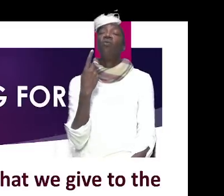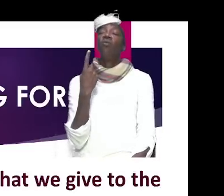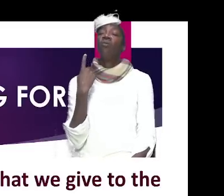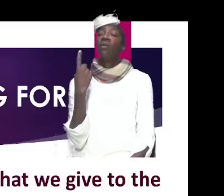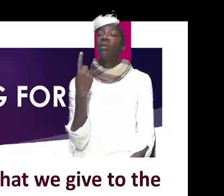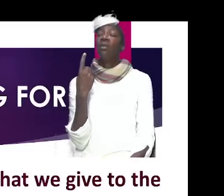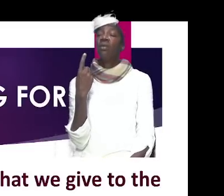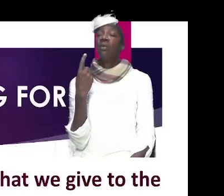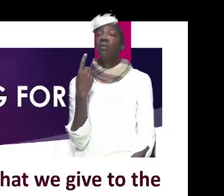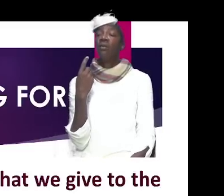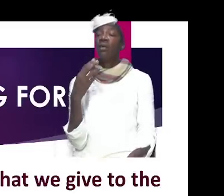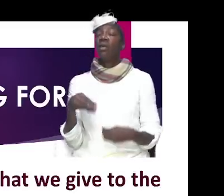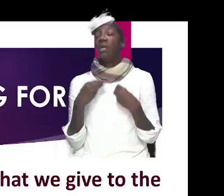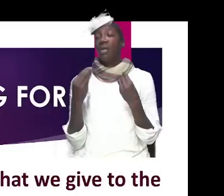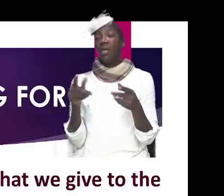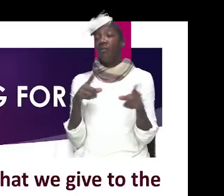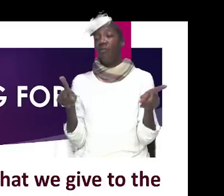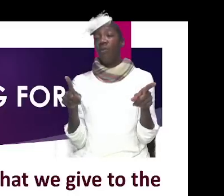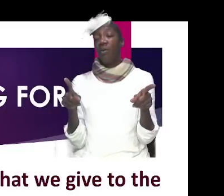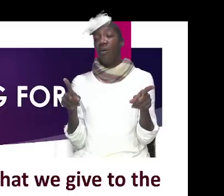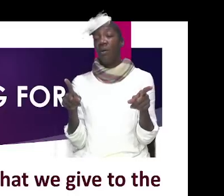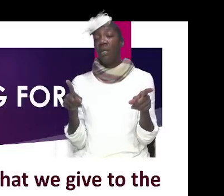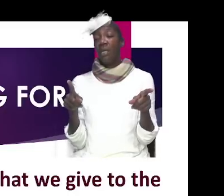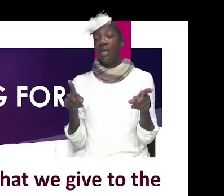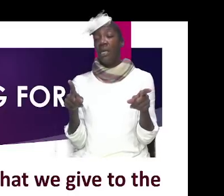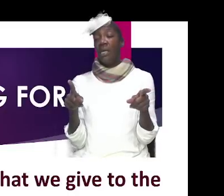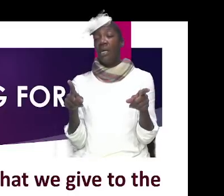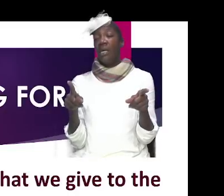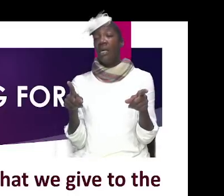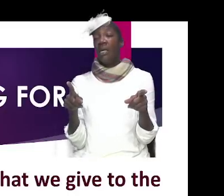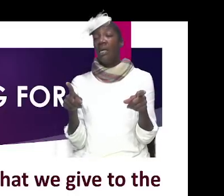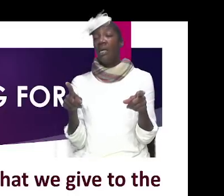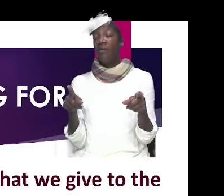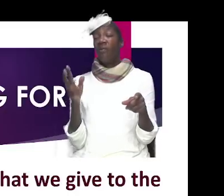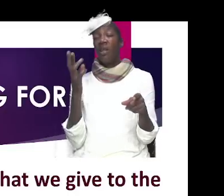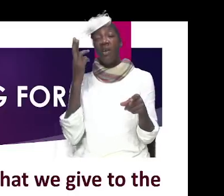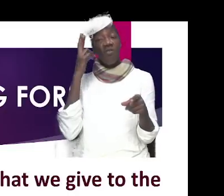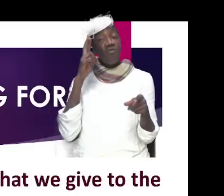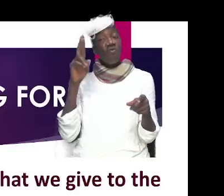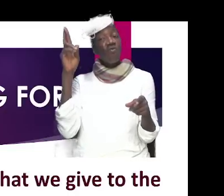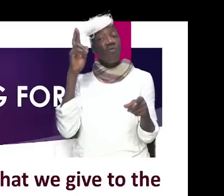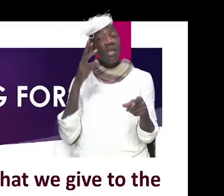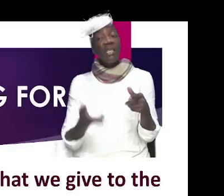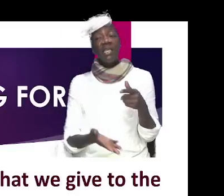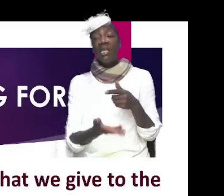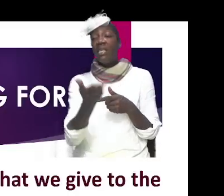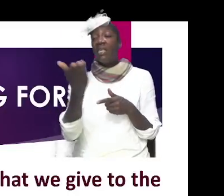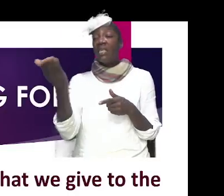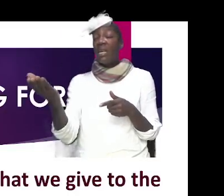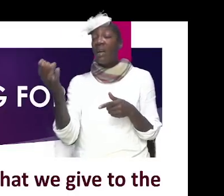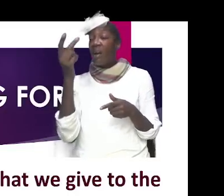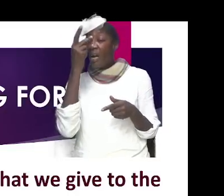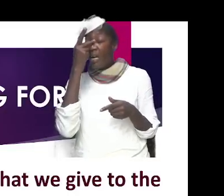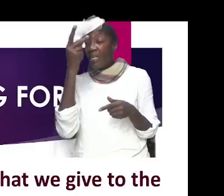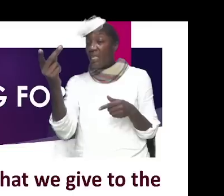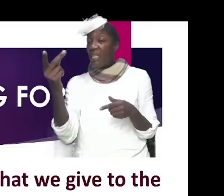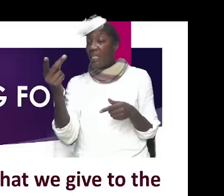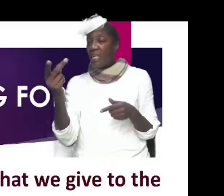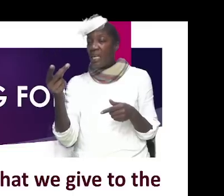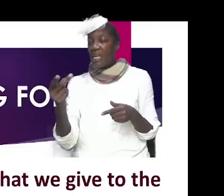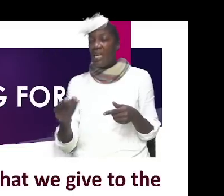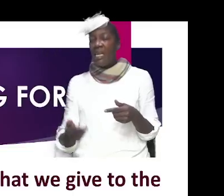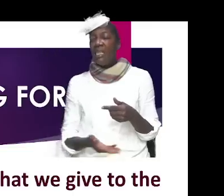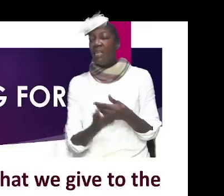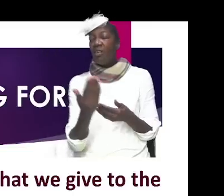But once the cause is there, and we see that this is something that is going to give